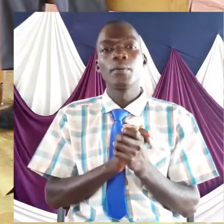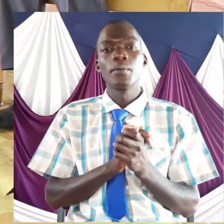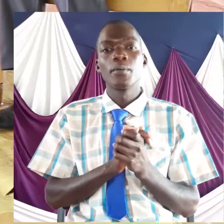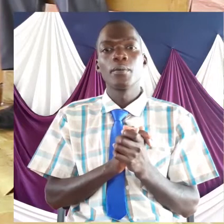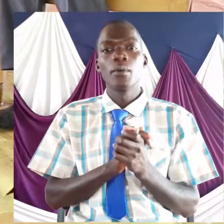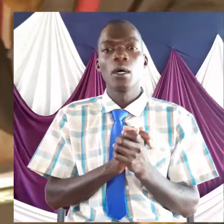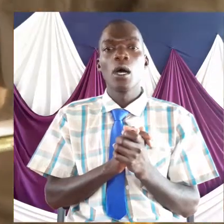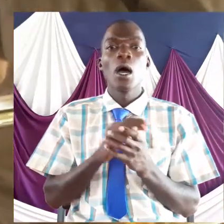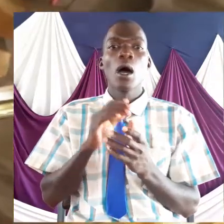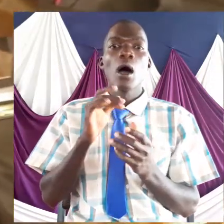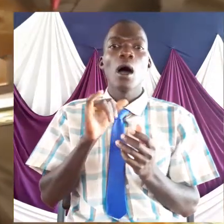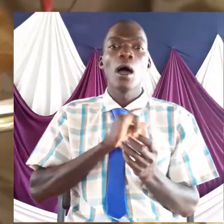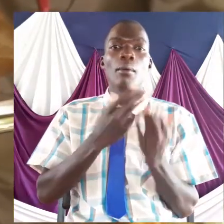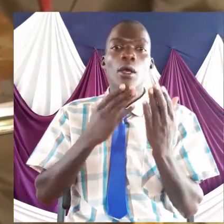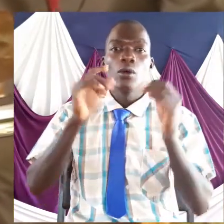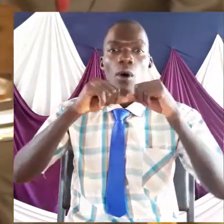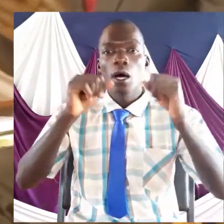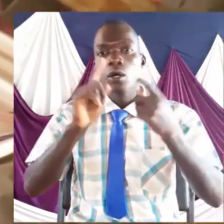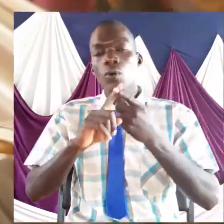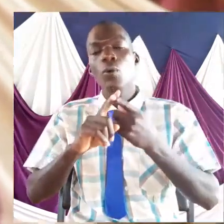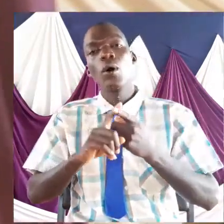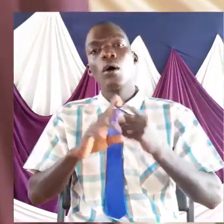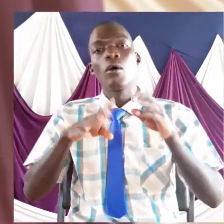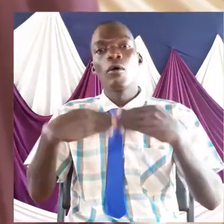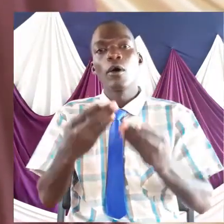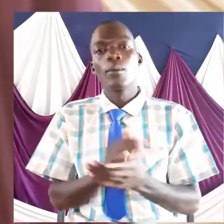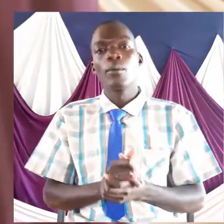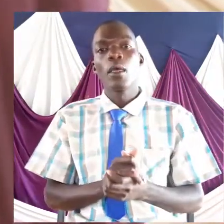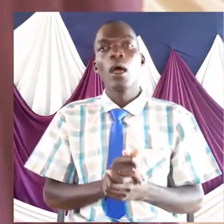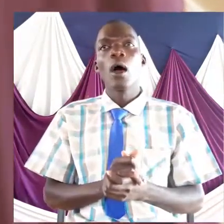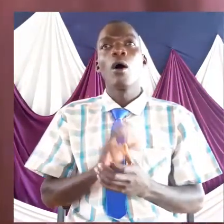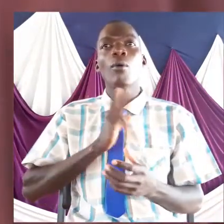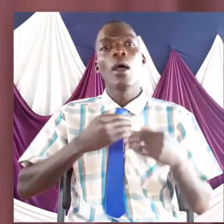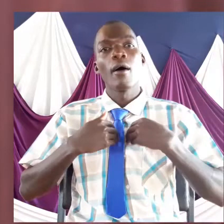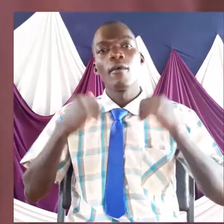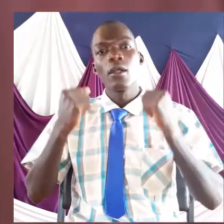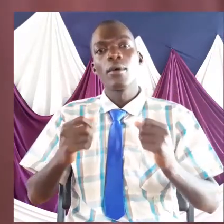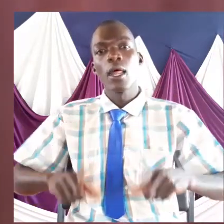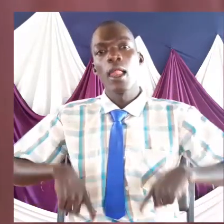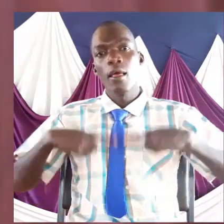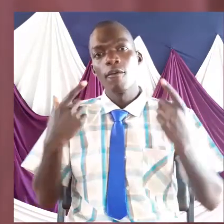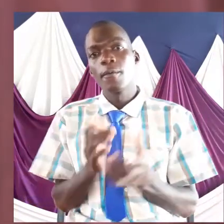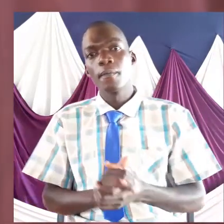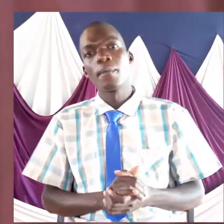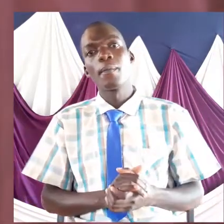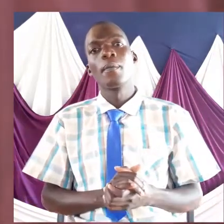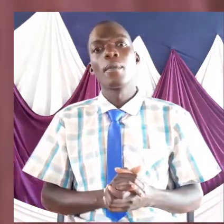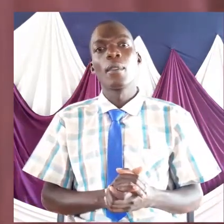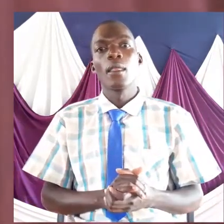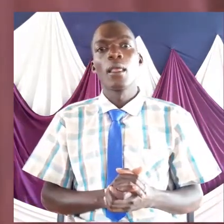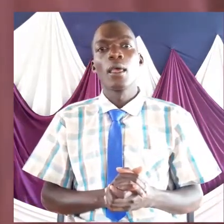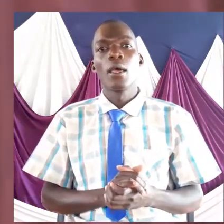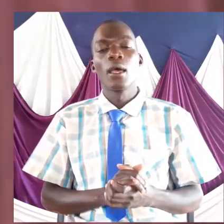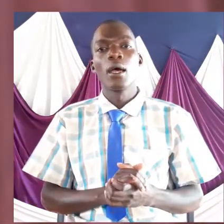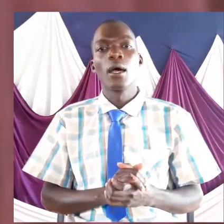gone, would I be accurate to conclude that we are typically living in the Day of